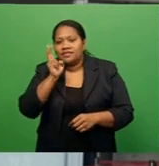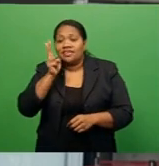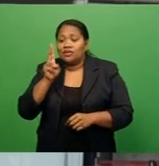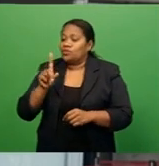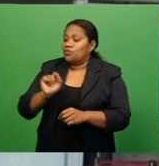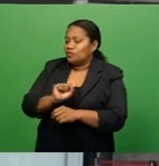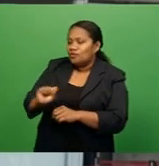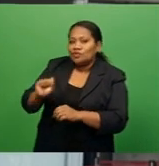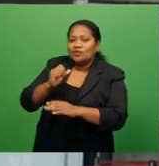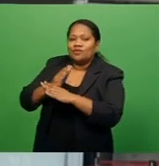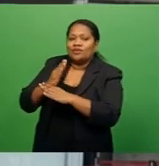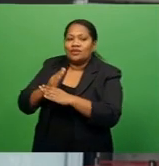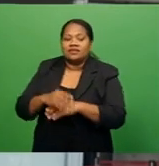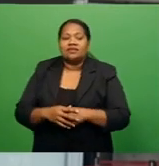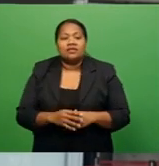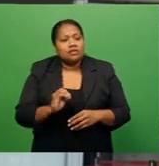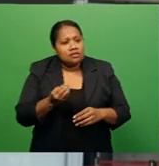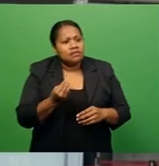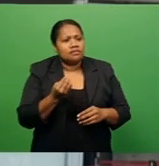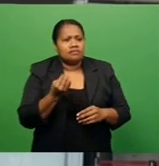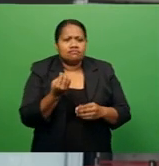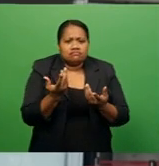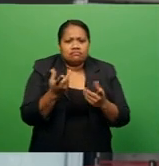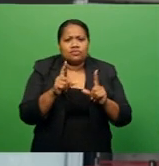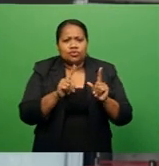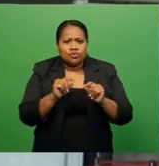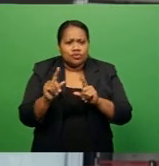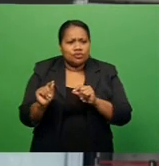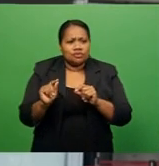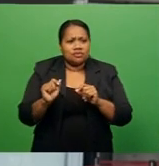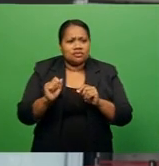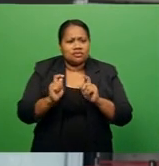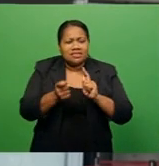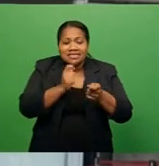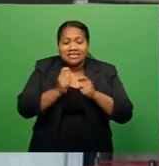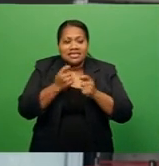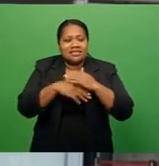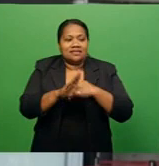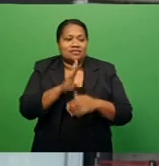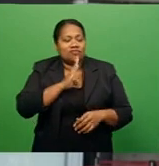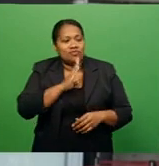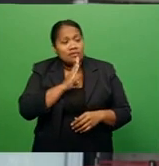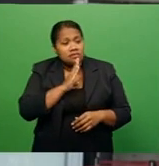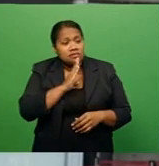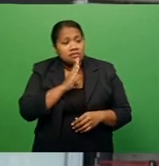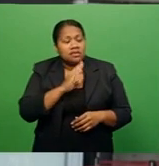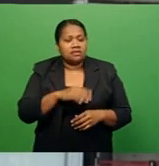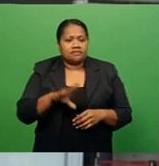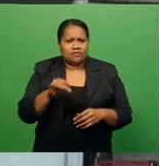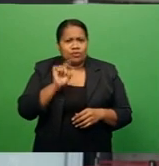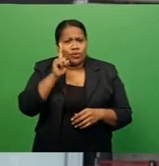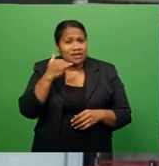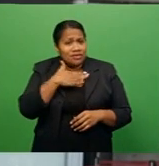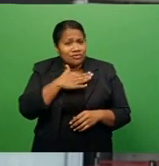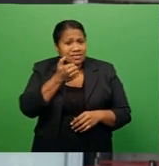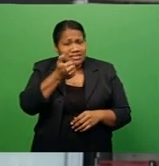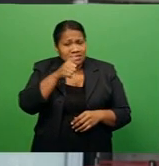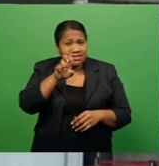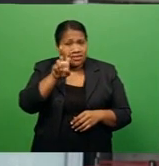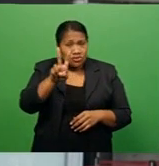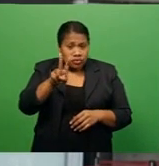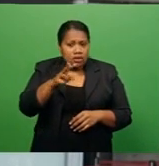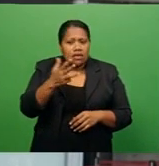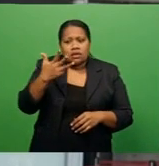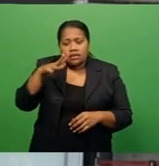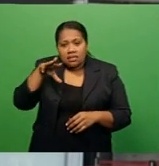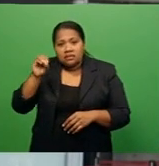do antigen tests on our troops in Iraq. And out of the 162, 90 were found to be